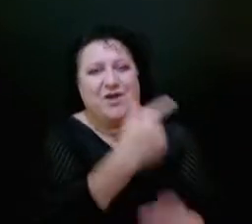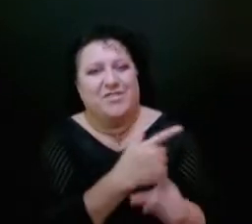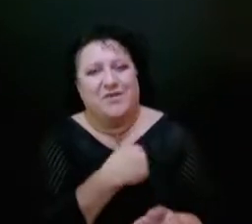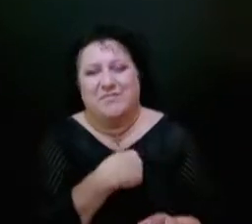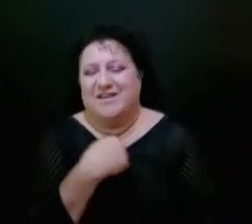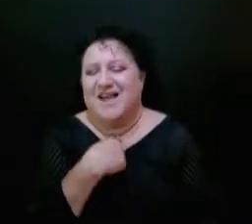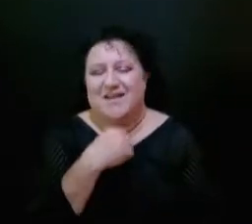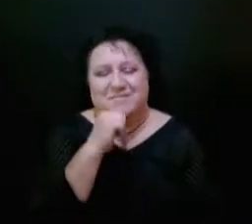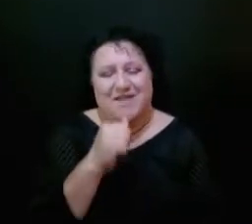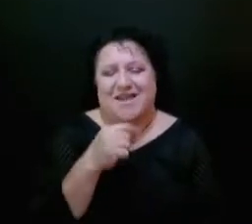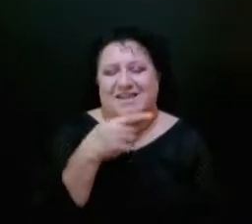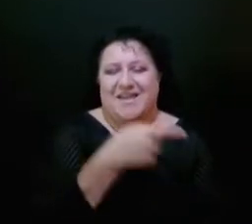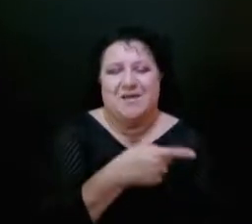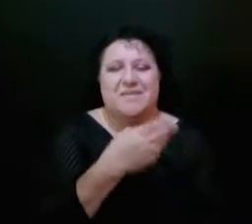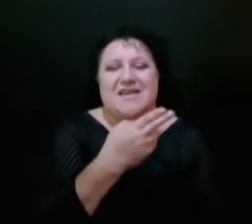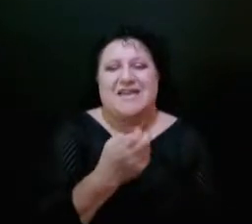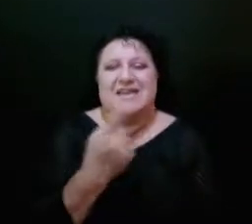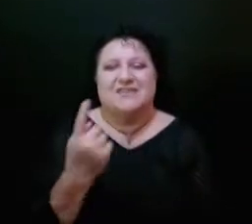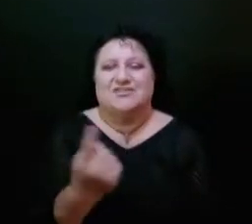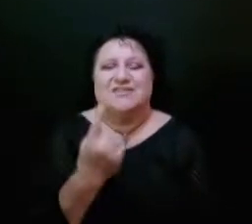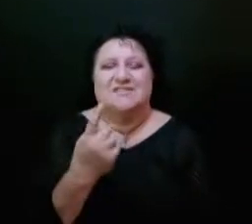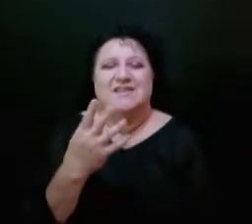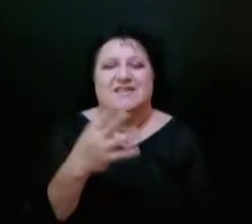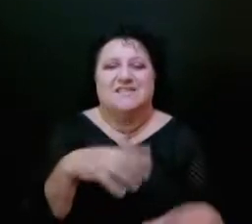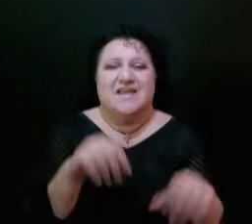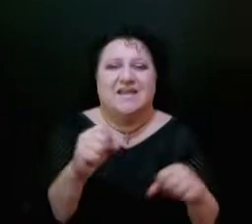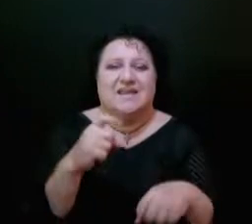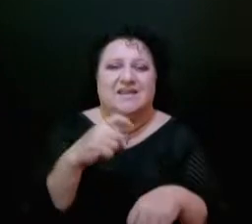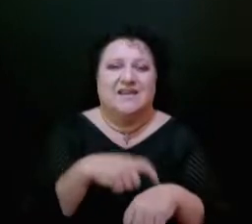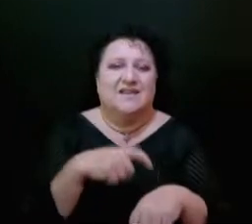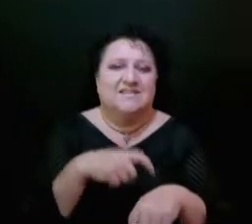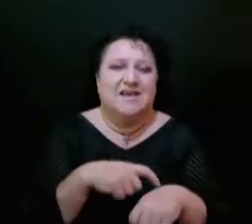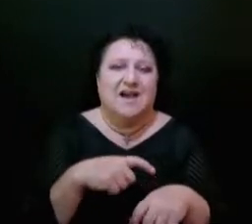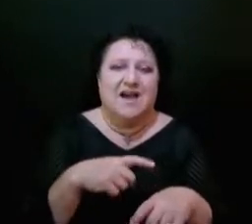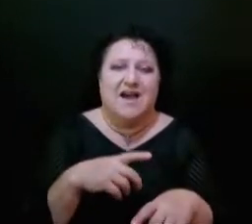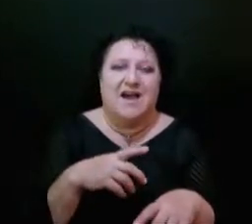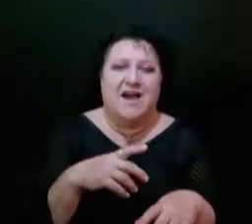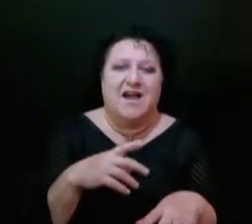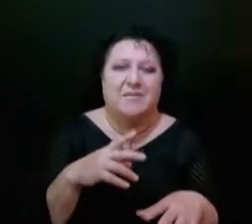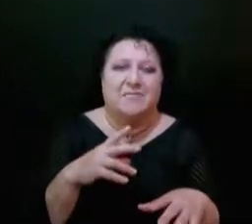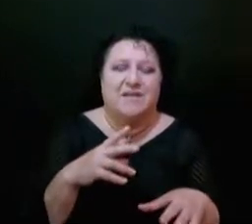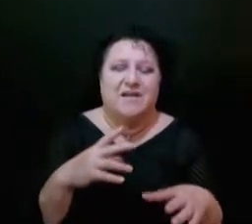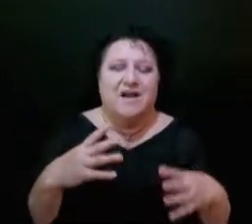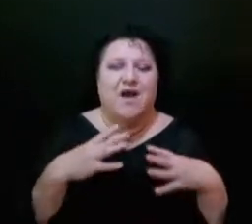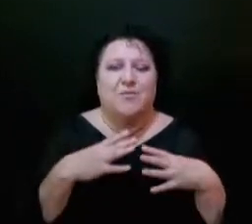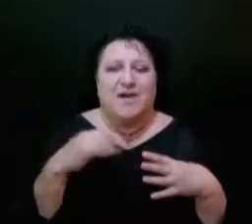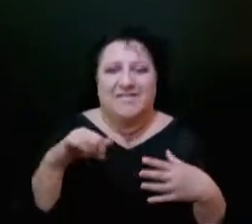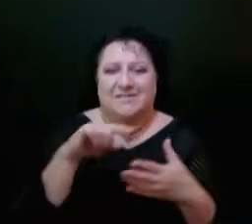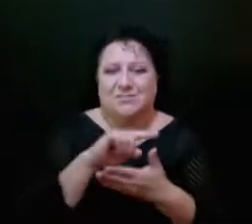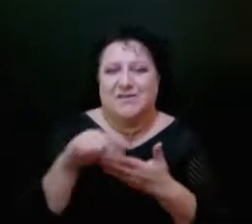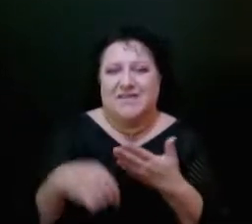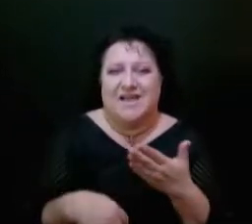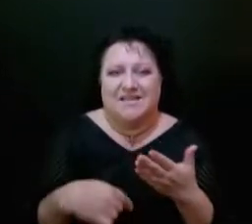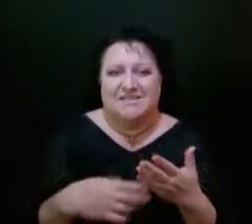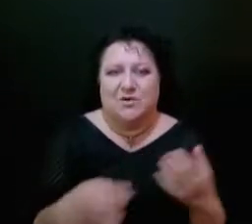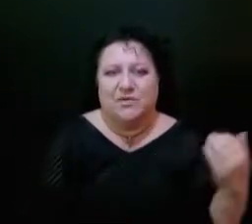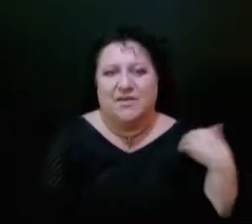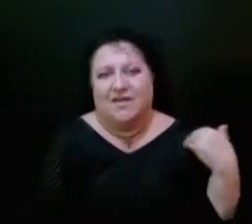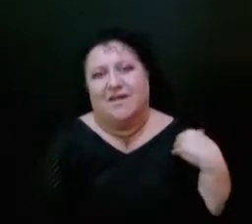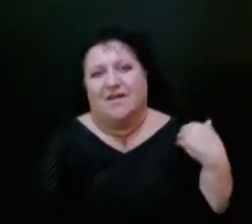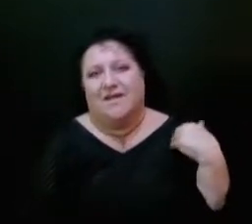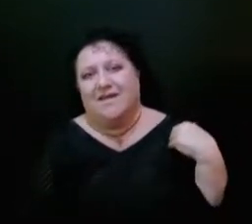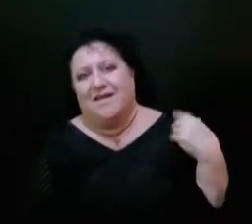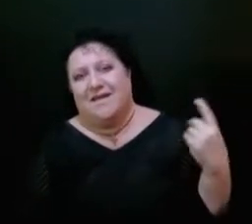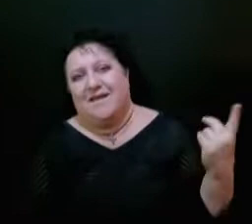him. And so he is just taking a time away this weekend. And so he tapped me on the shoulder